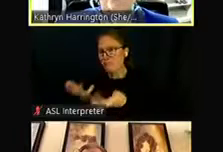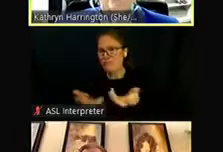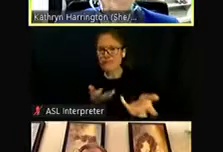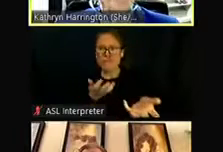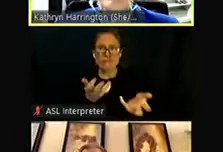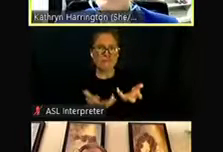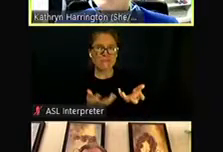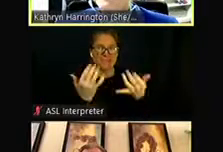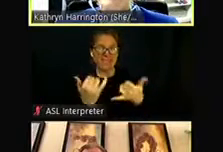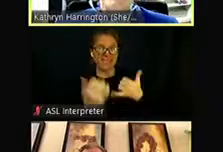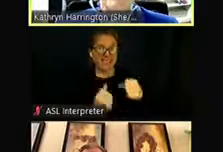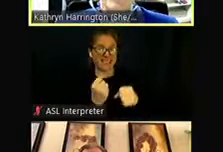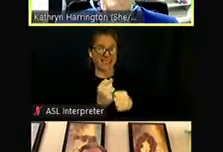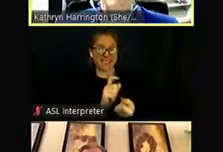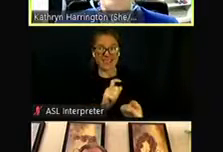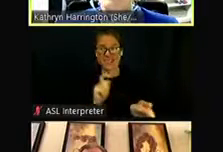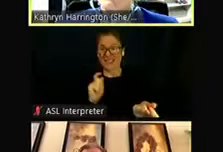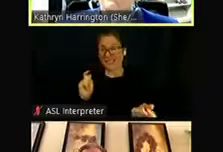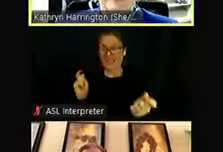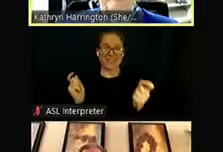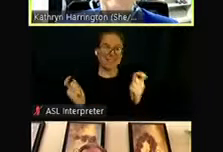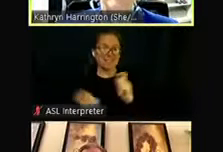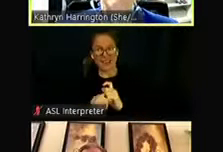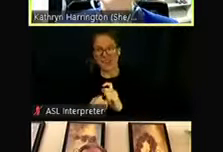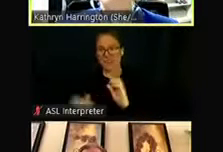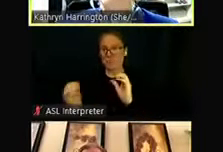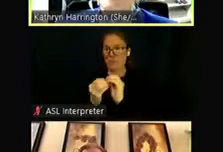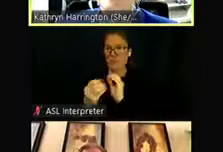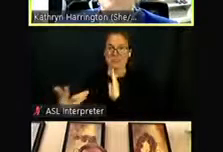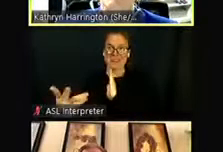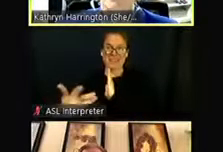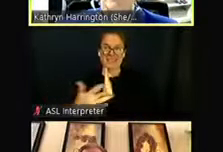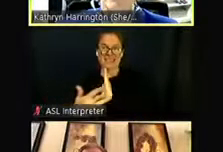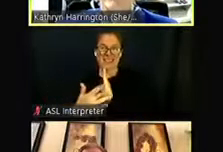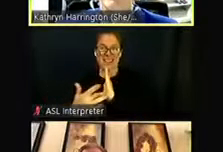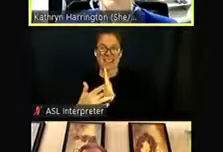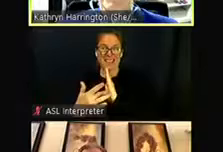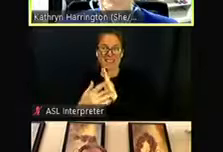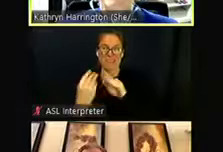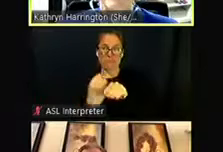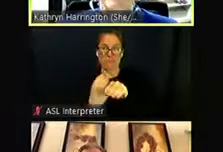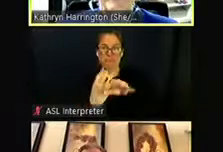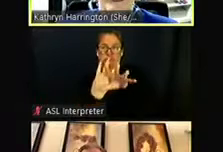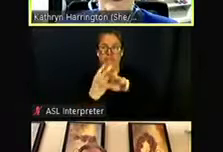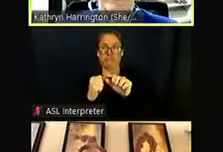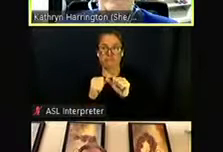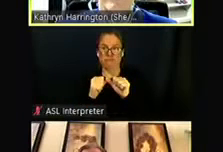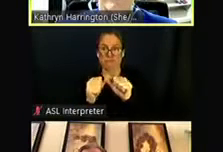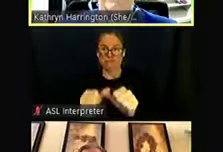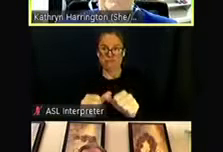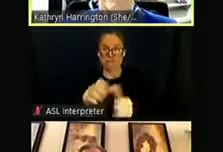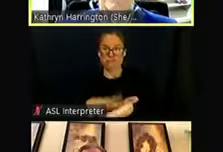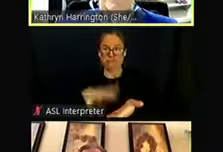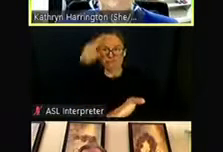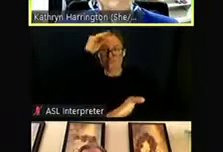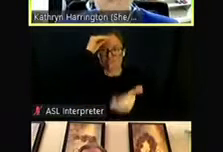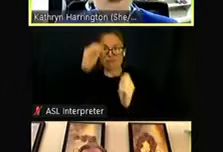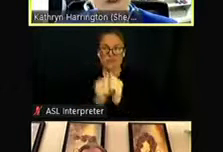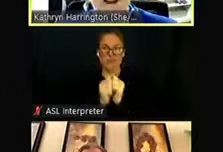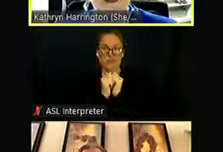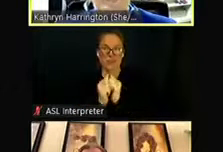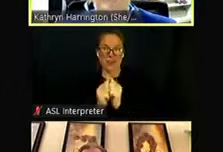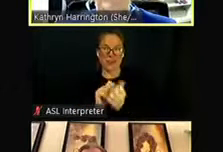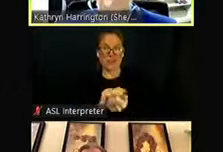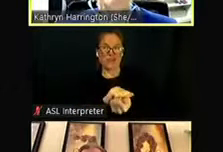year, we've really been embracing new techniques to continue our learning process together.